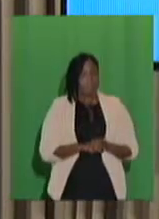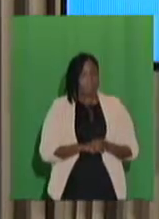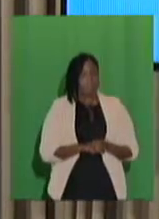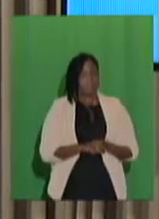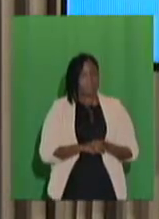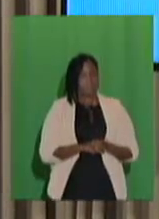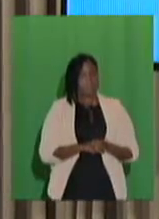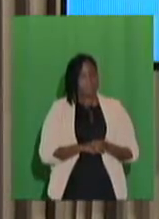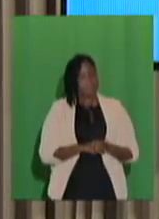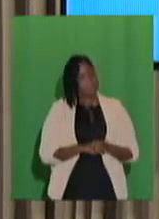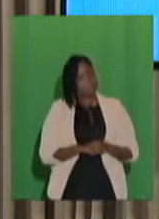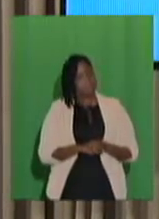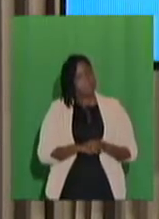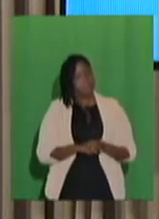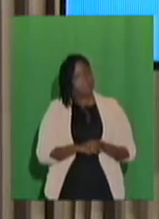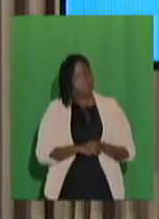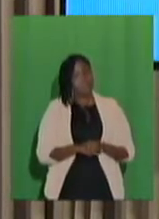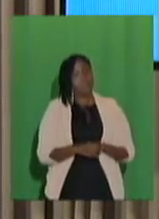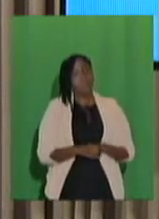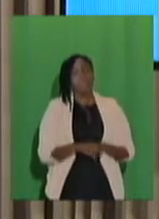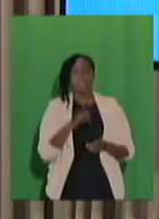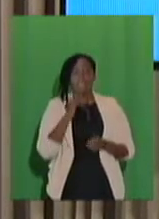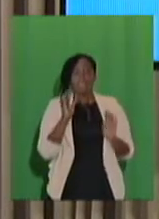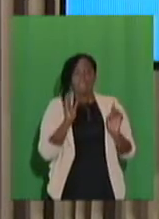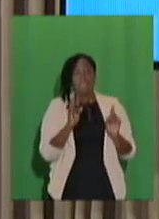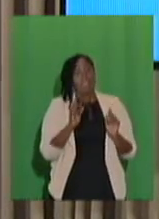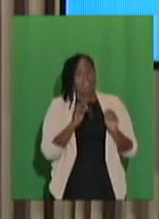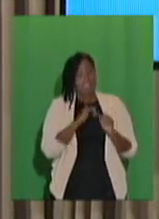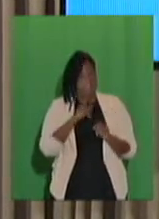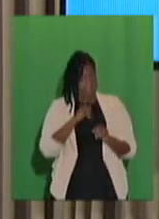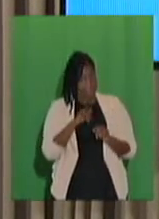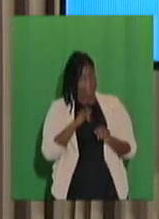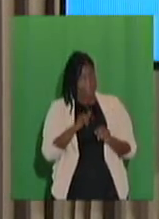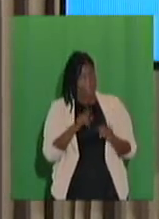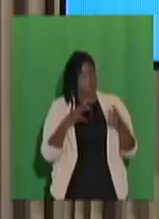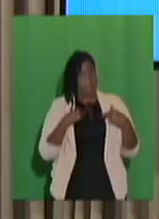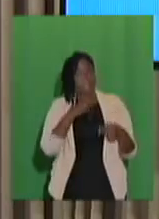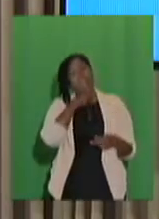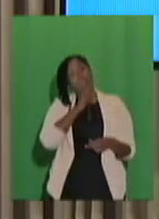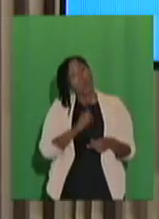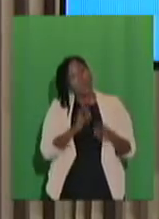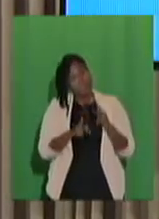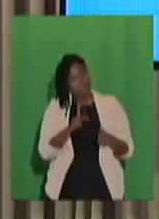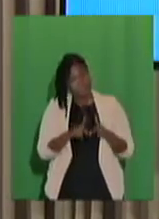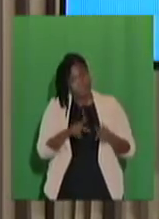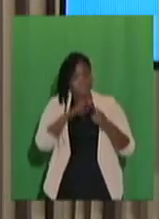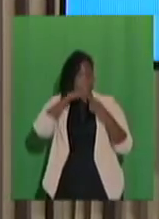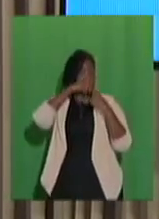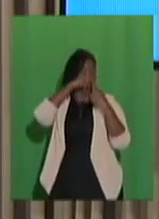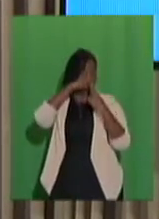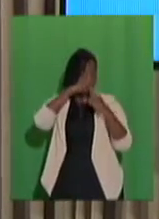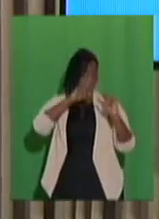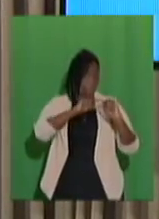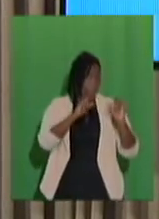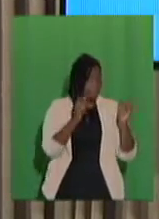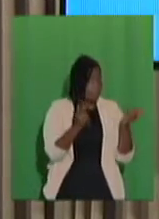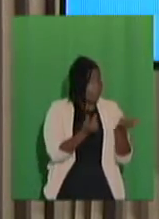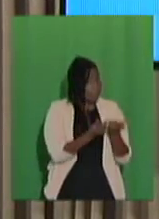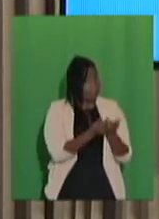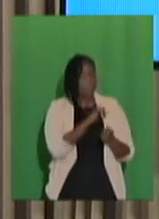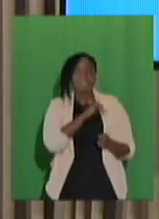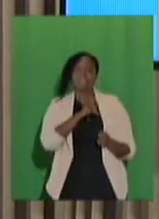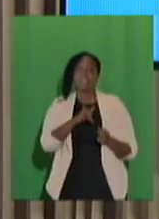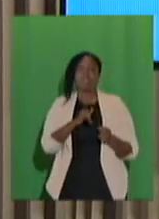same way we are treating the elderly as a special population, as I outlined this morning, we are also treating healthcare workers